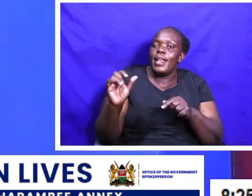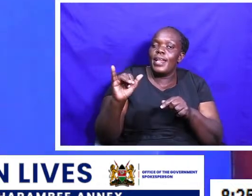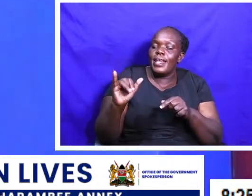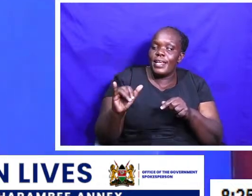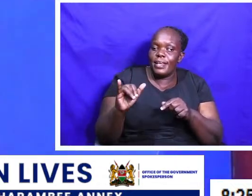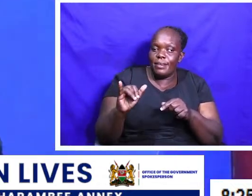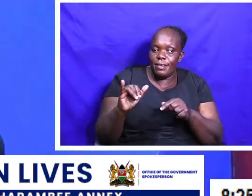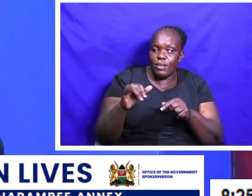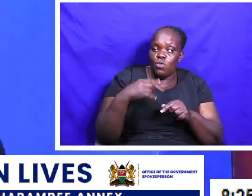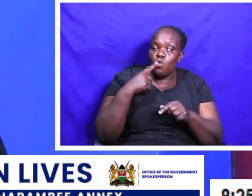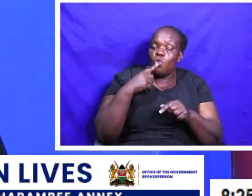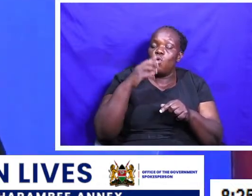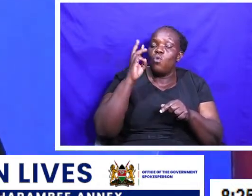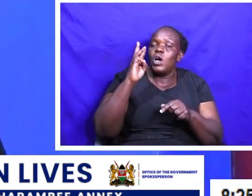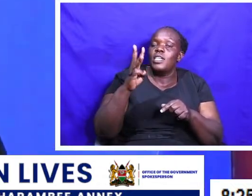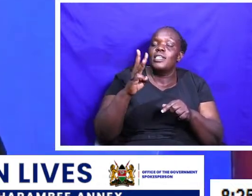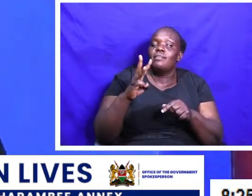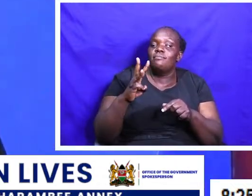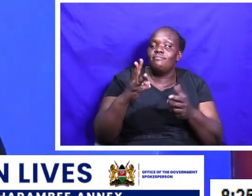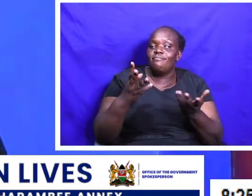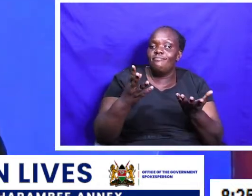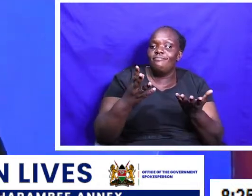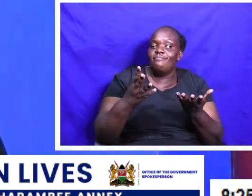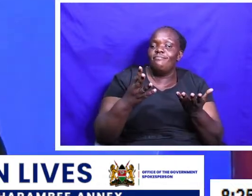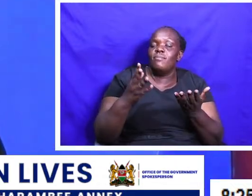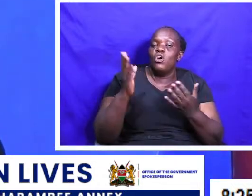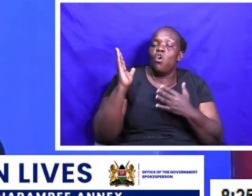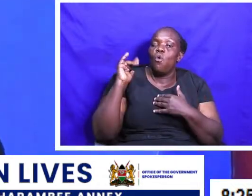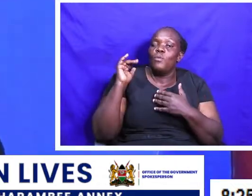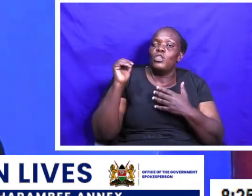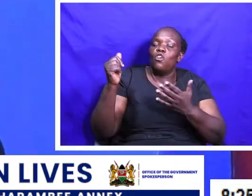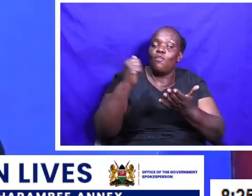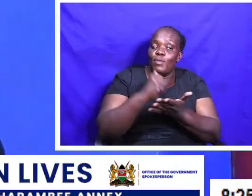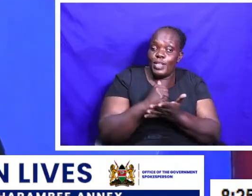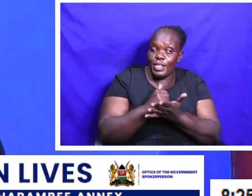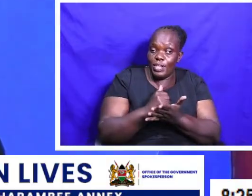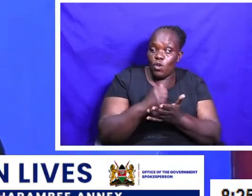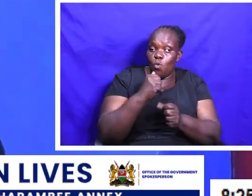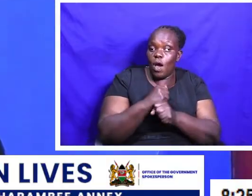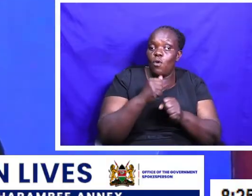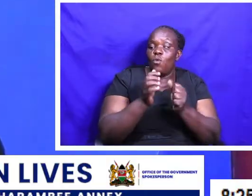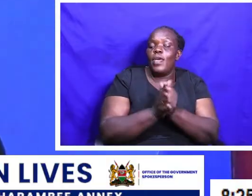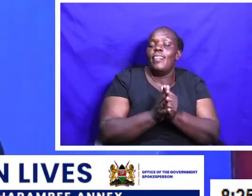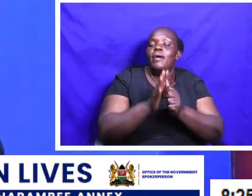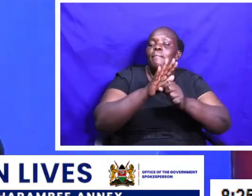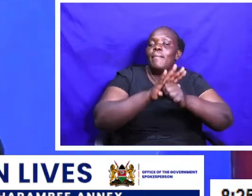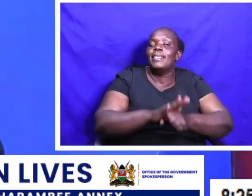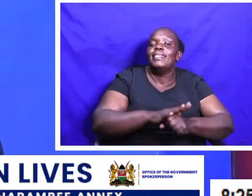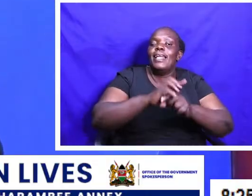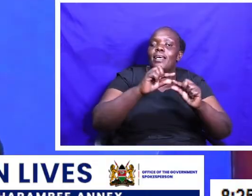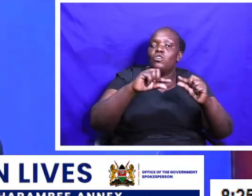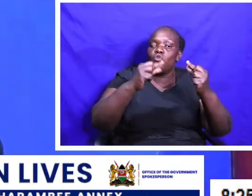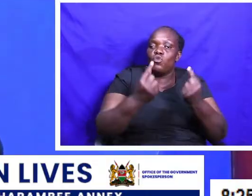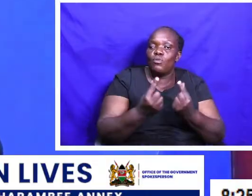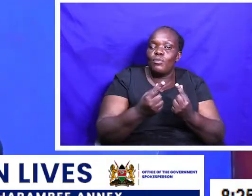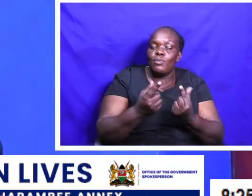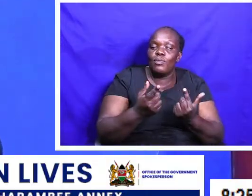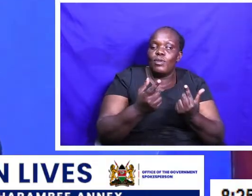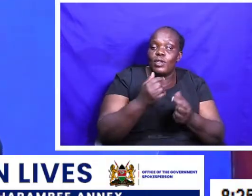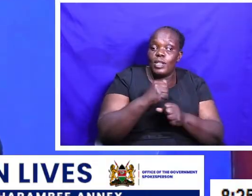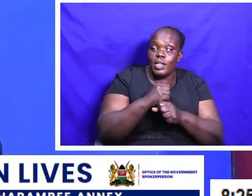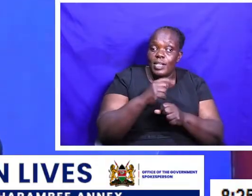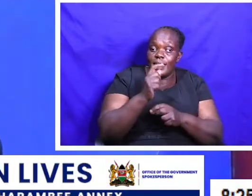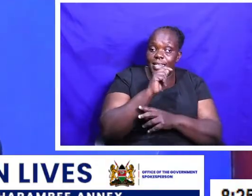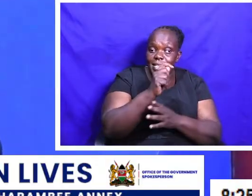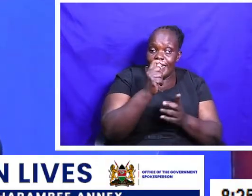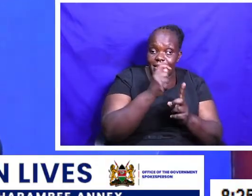who was in the Hope's office dealing with the minorities and marginalized. What had happened is that during the